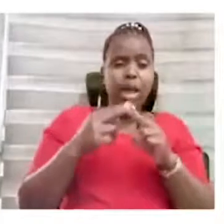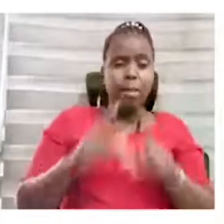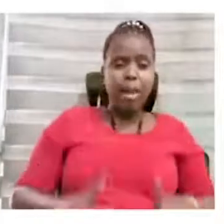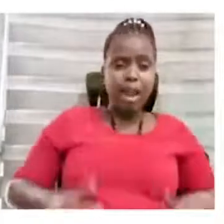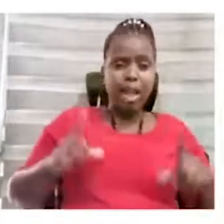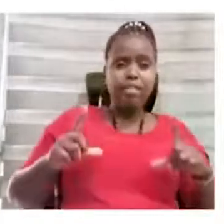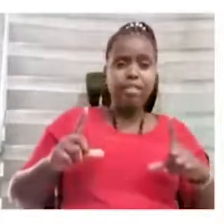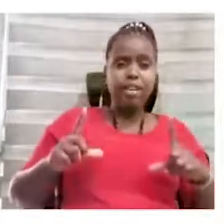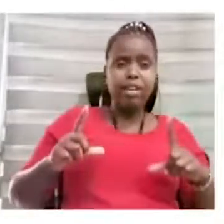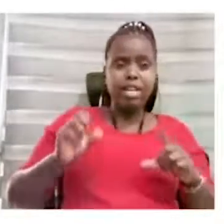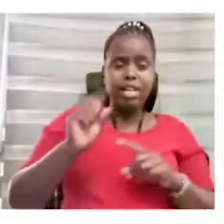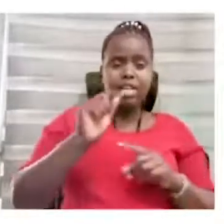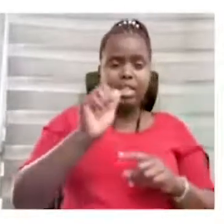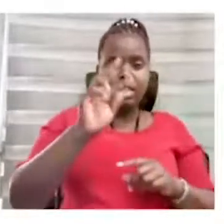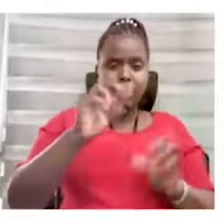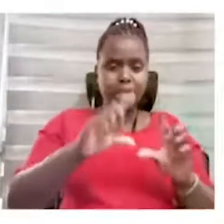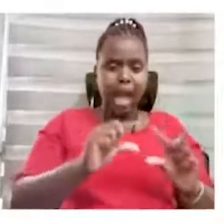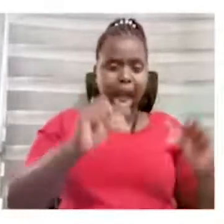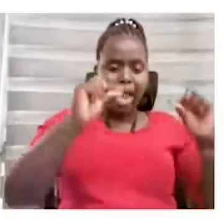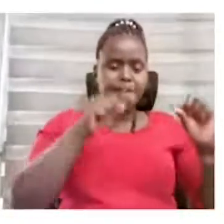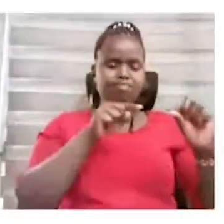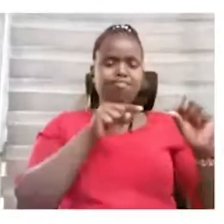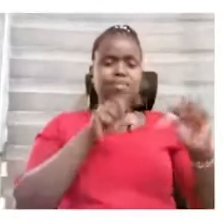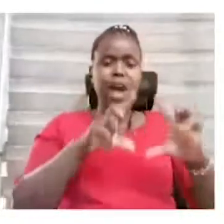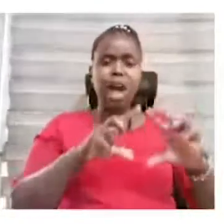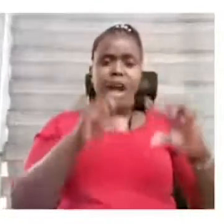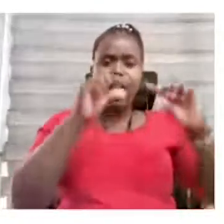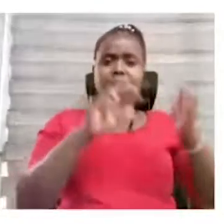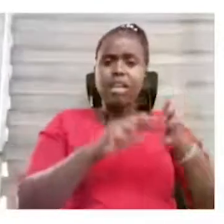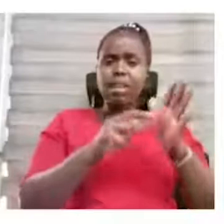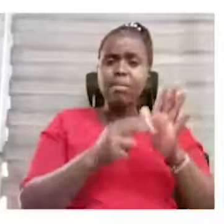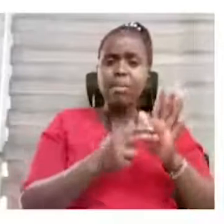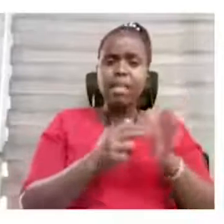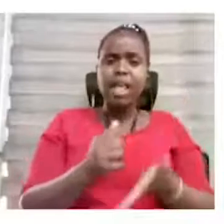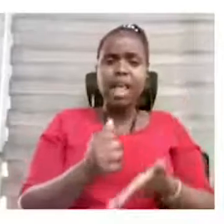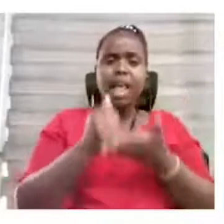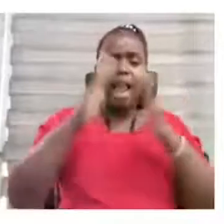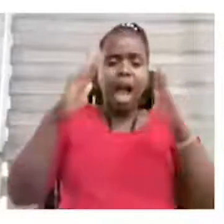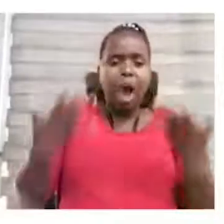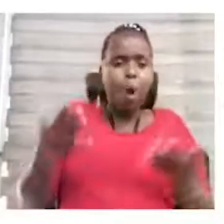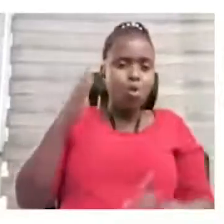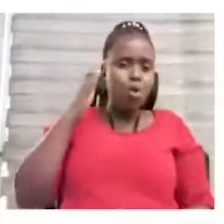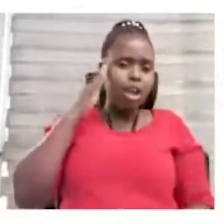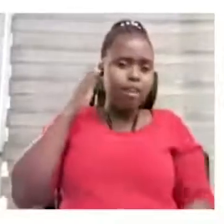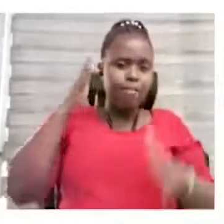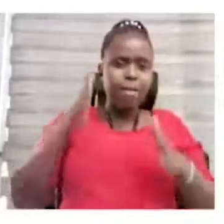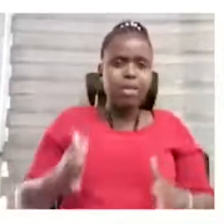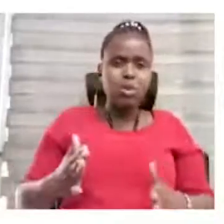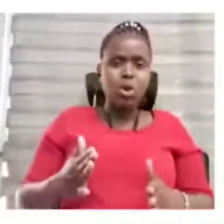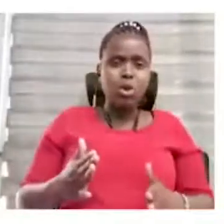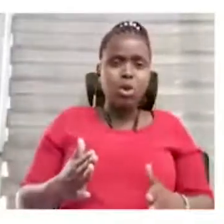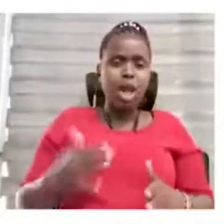Transcribe does is if I'm a deaf or hard of hearing person and I want to have a conversation with somebody who